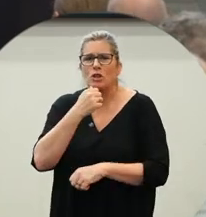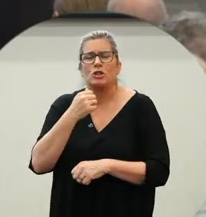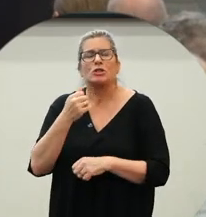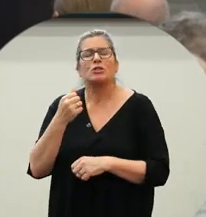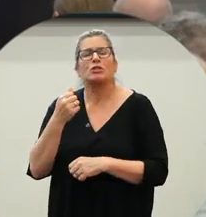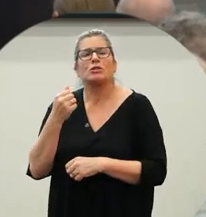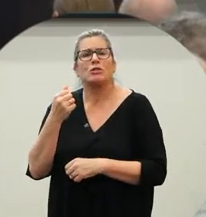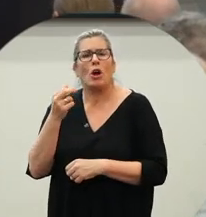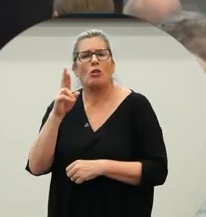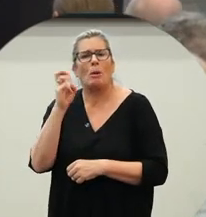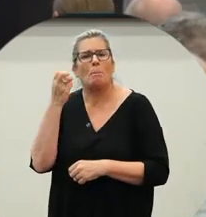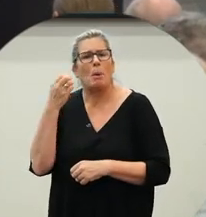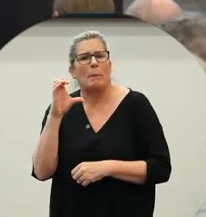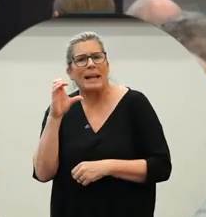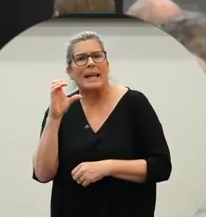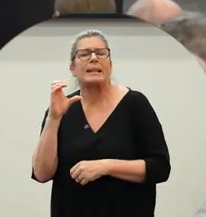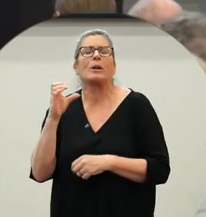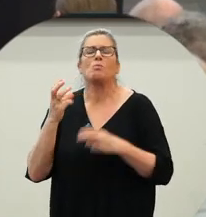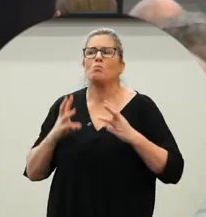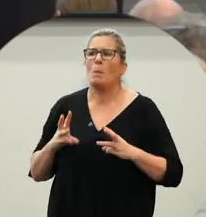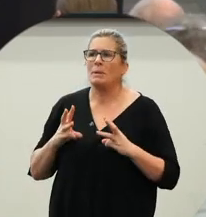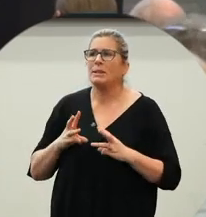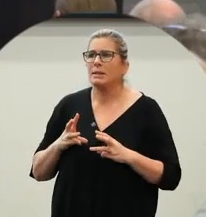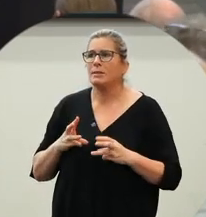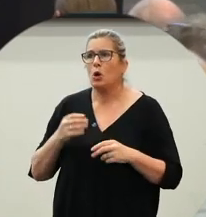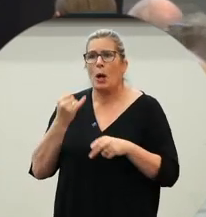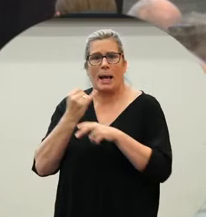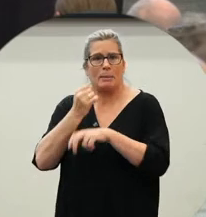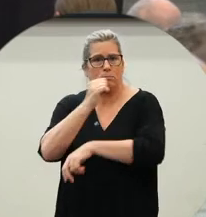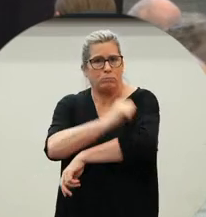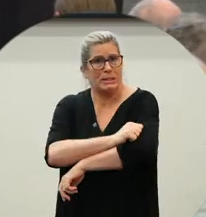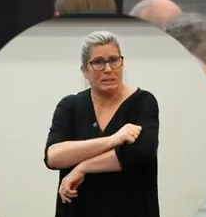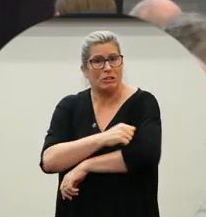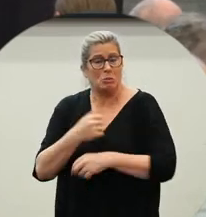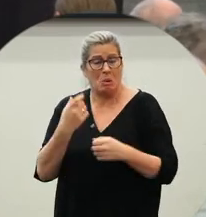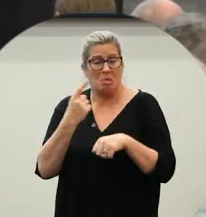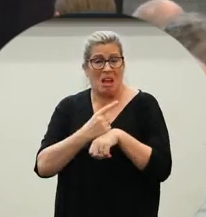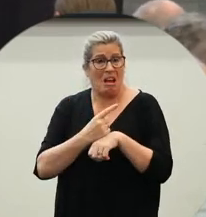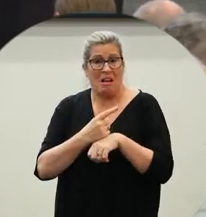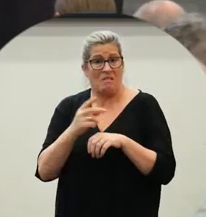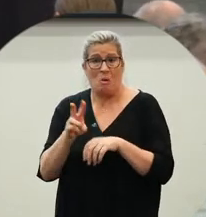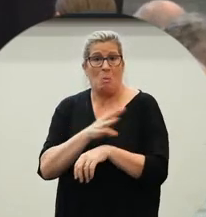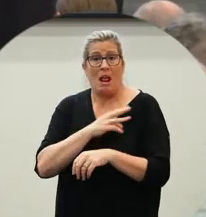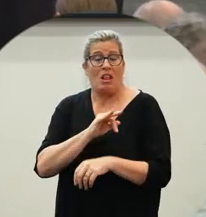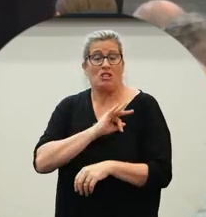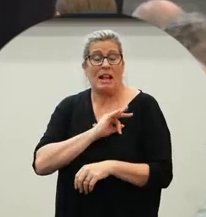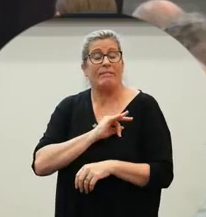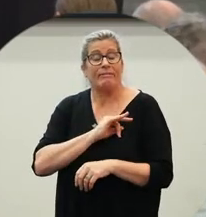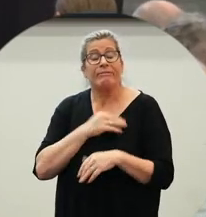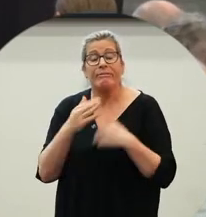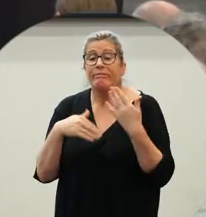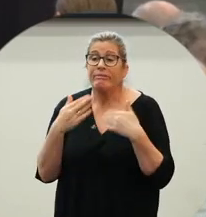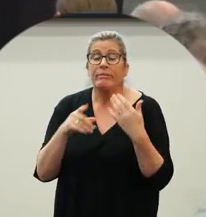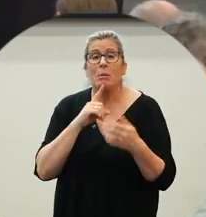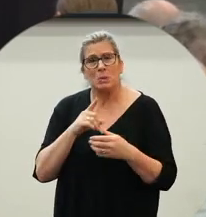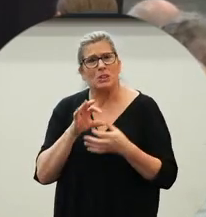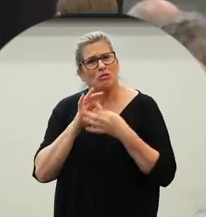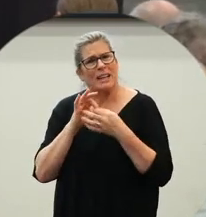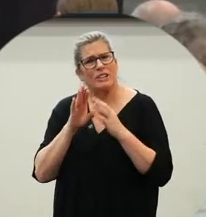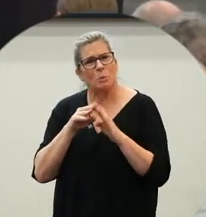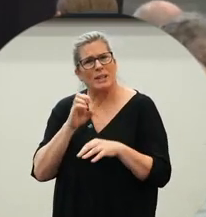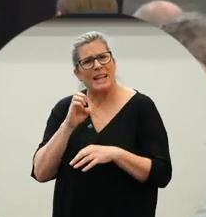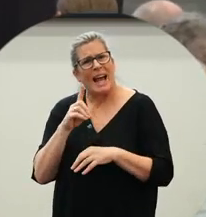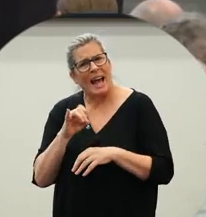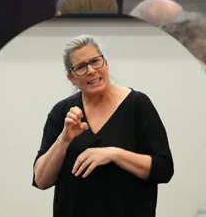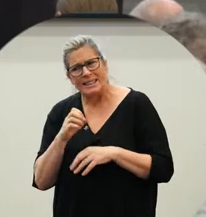prisoner and effectively had the place to herself for a while. But also the relationship with Eddie, strange as it was, and you